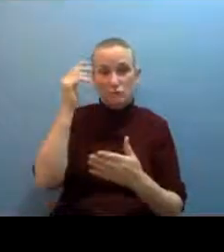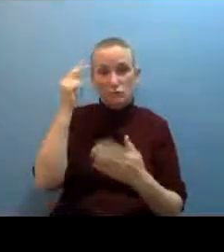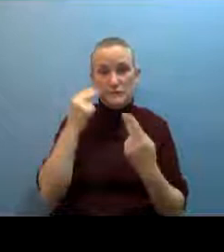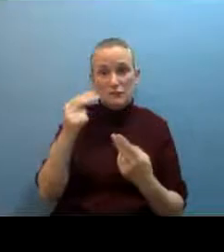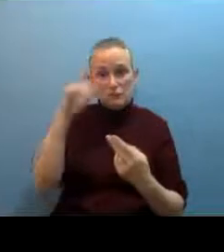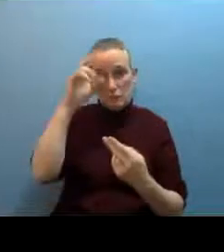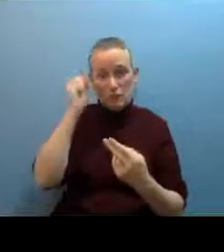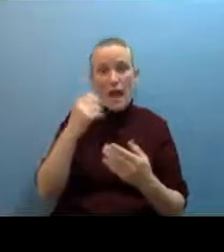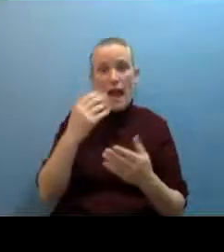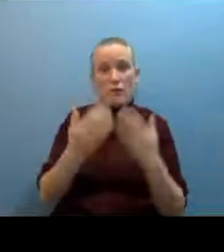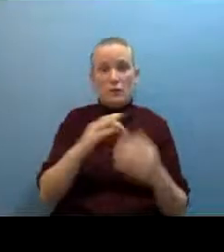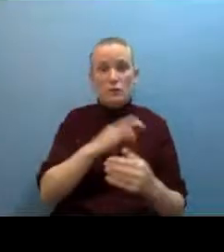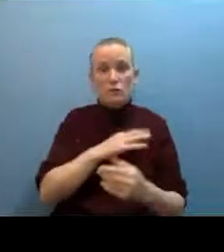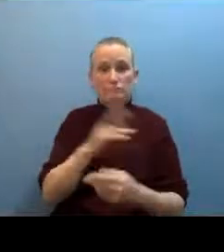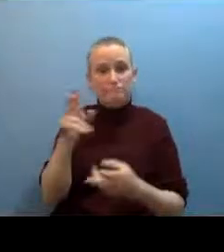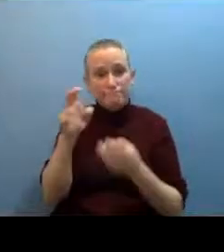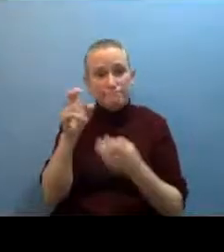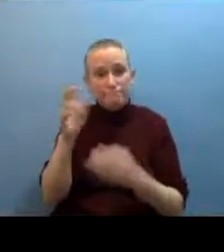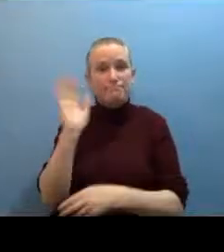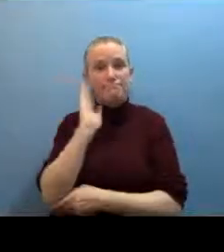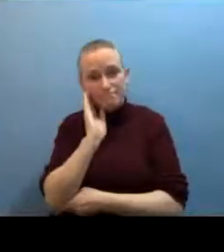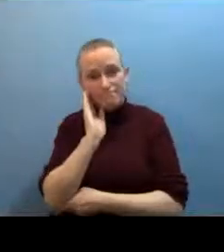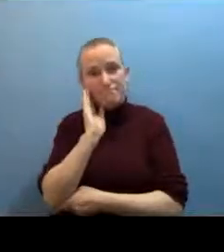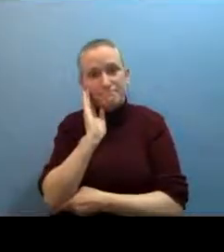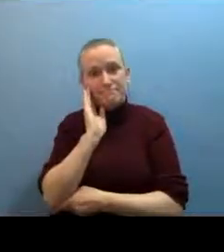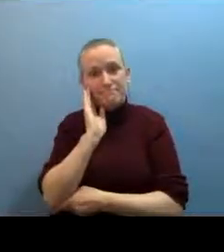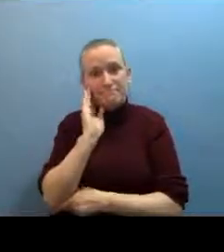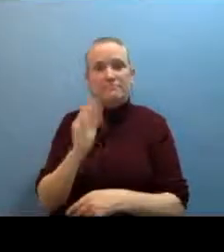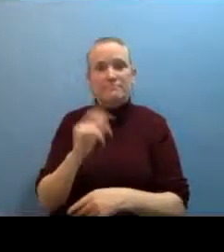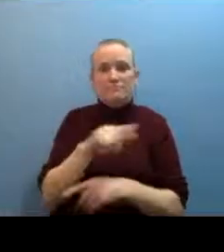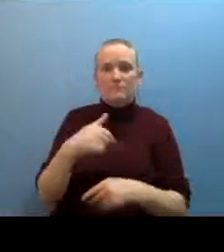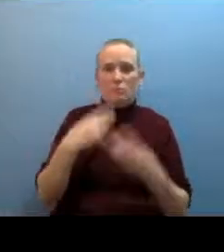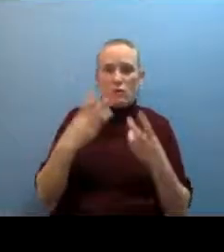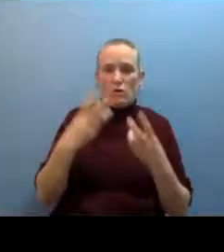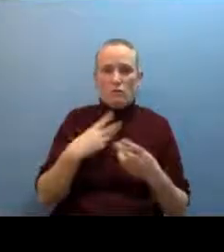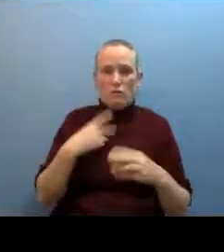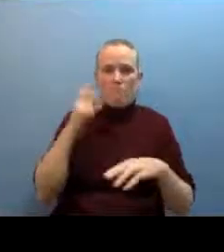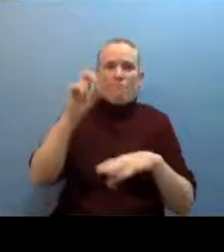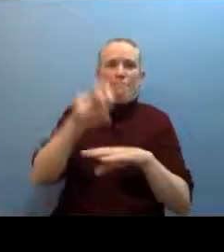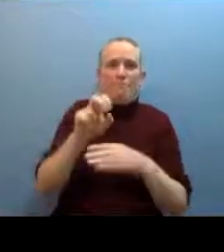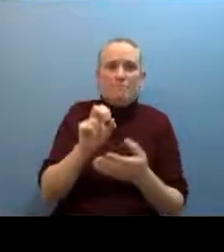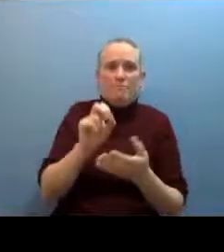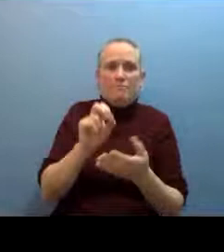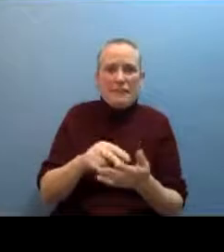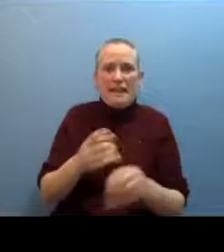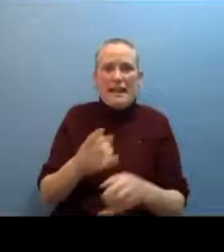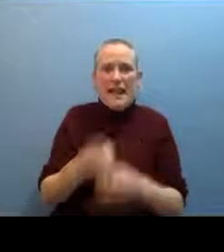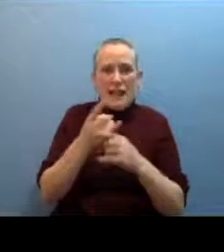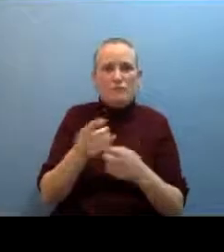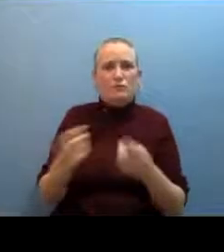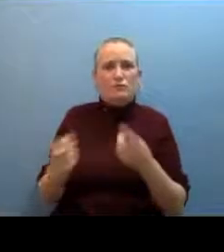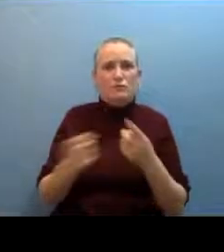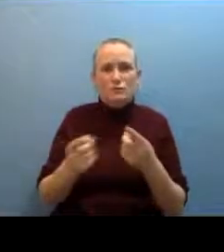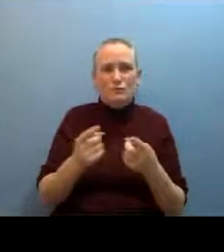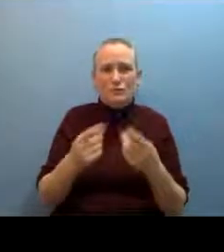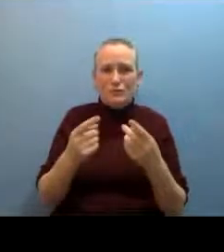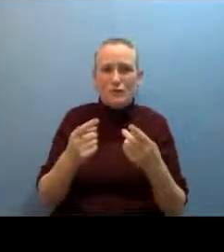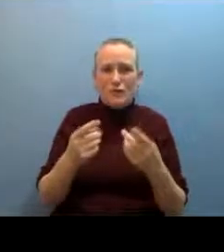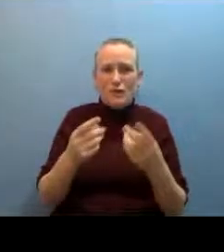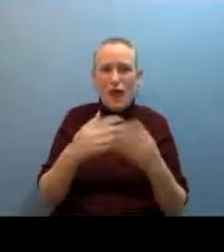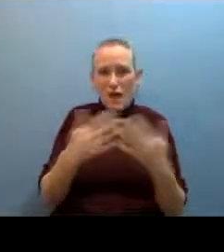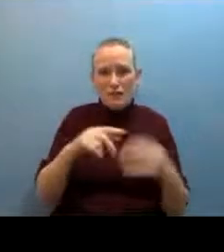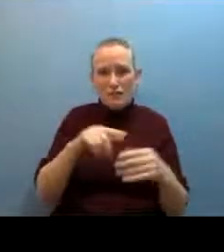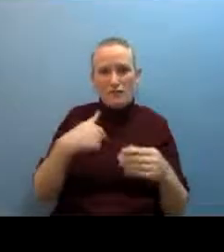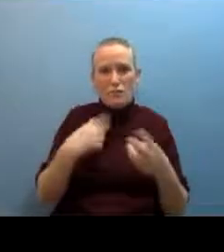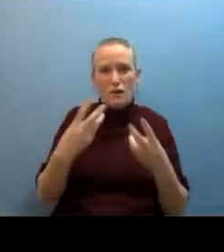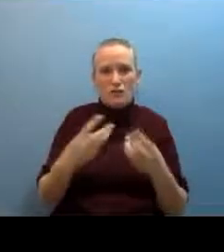good listener, because our instinct is to want to jump in and to help and to do something. A lot of us want to sort